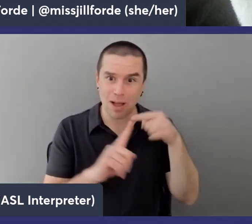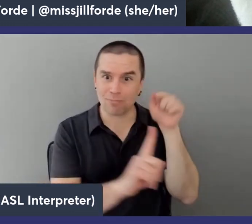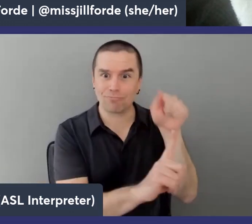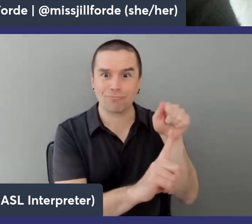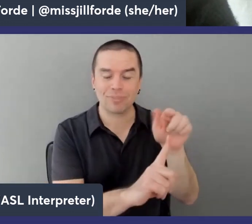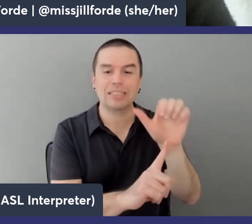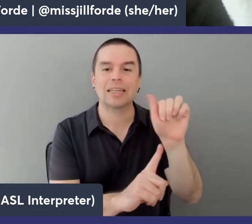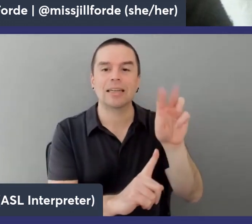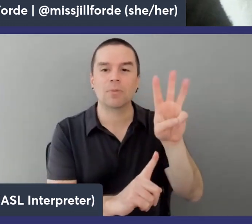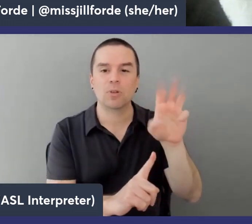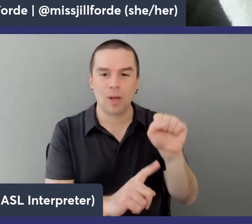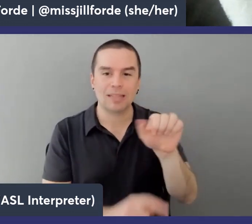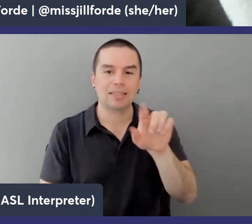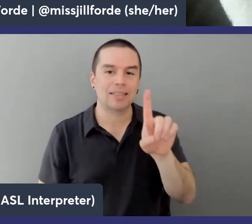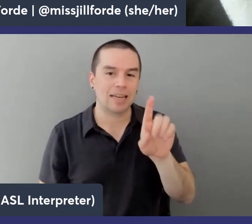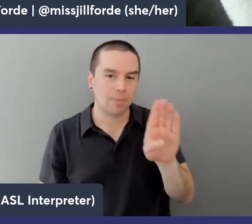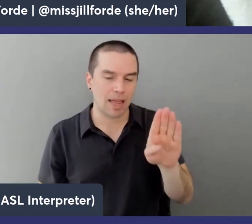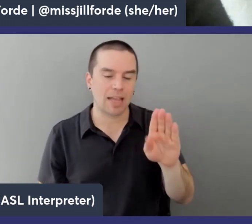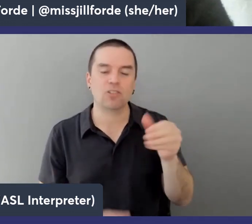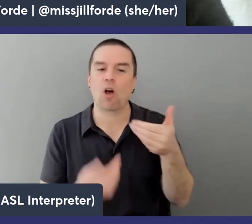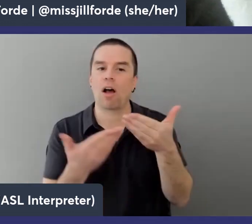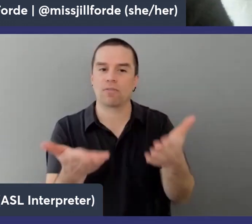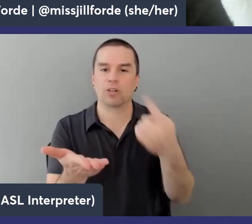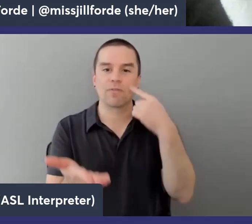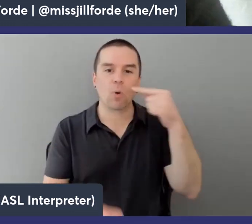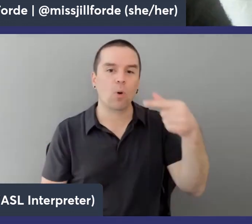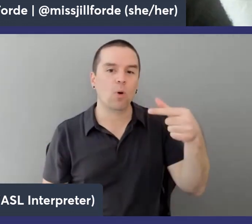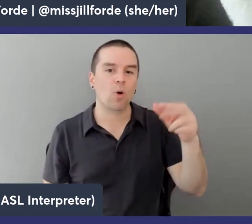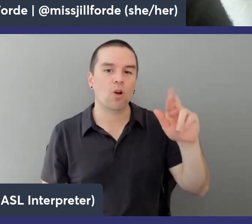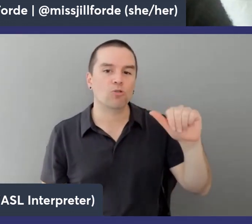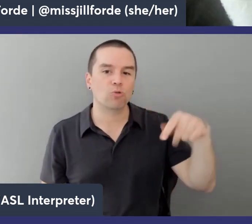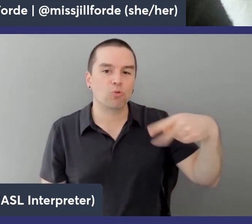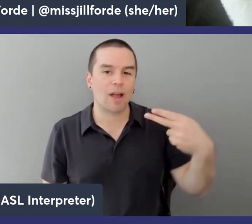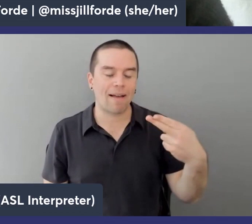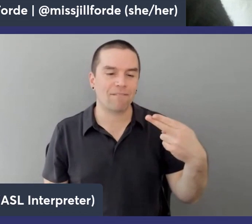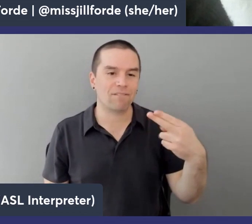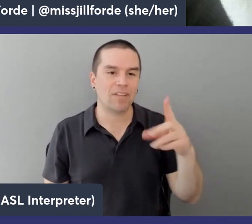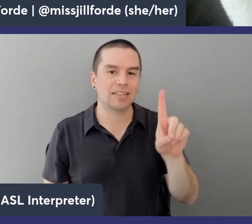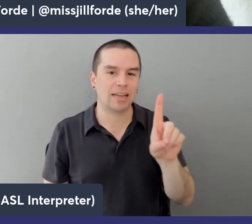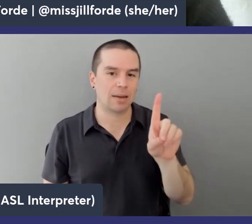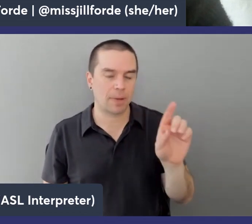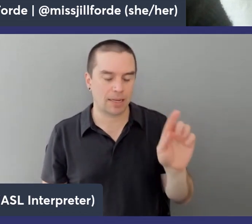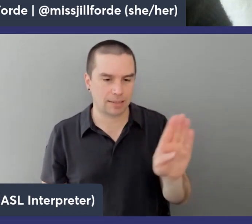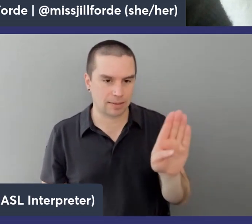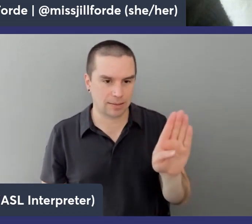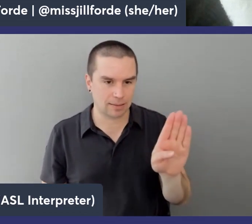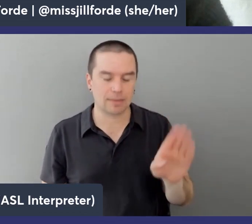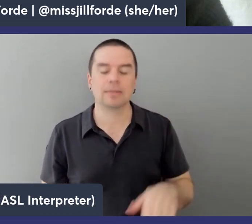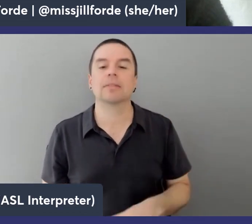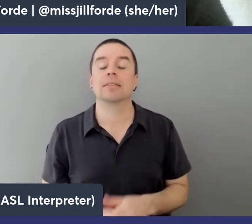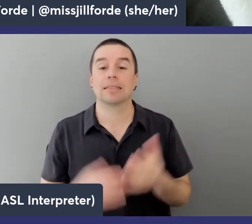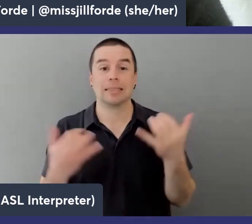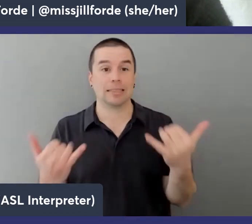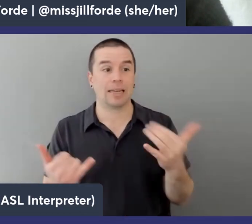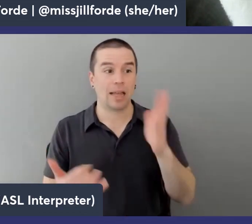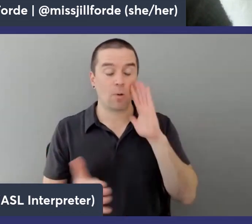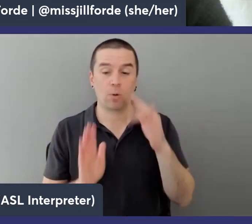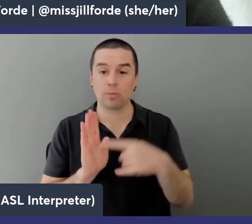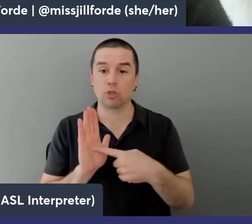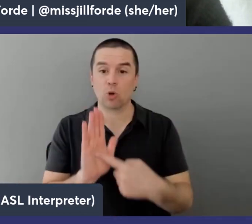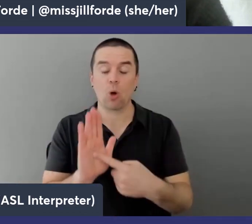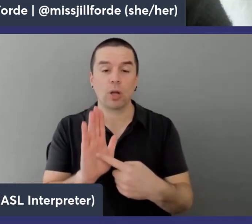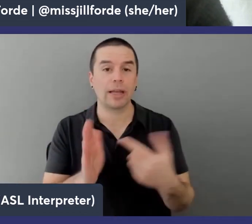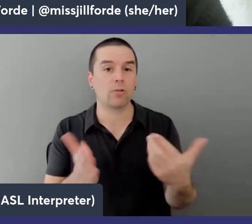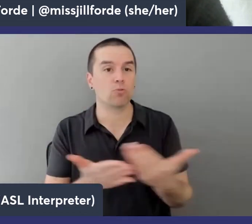purpose-built database offering for graph databases. And what we're going to be kind of showing today is actually a very new tool that we